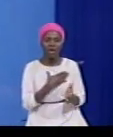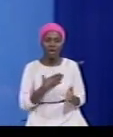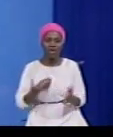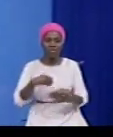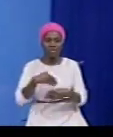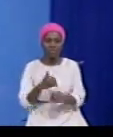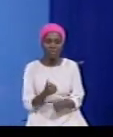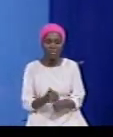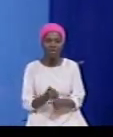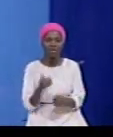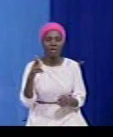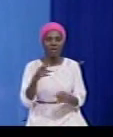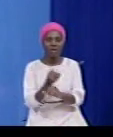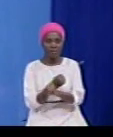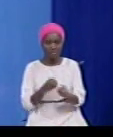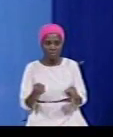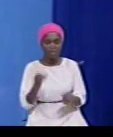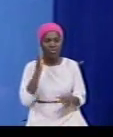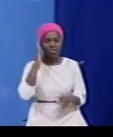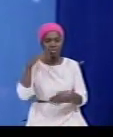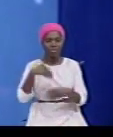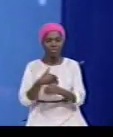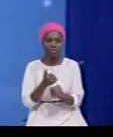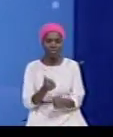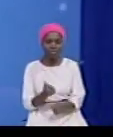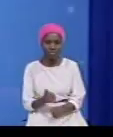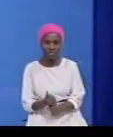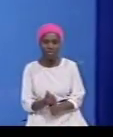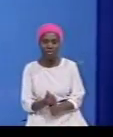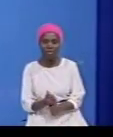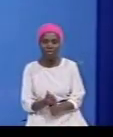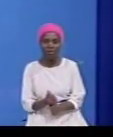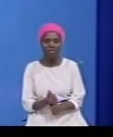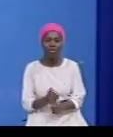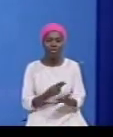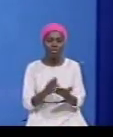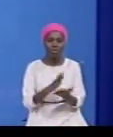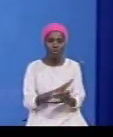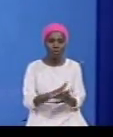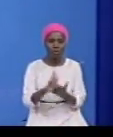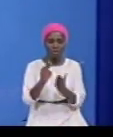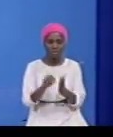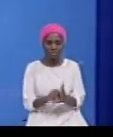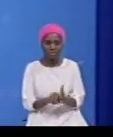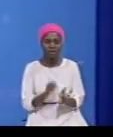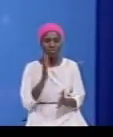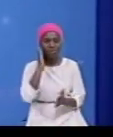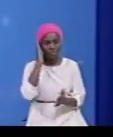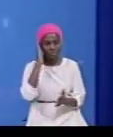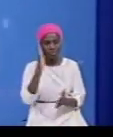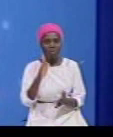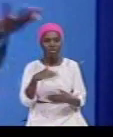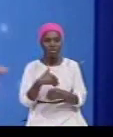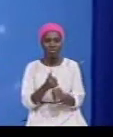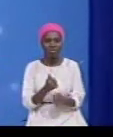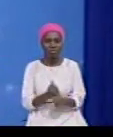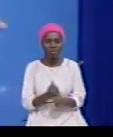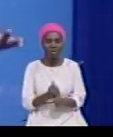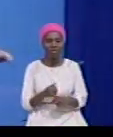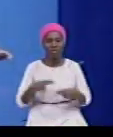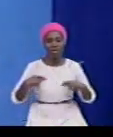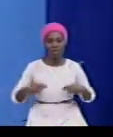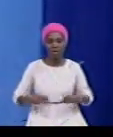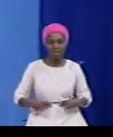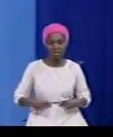will cause uprightness, will cause holiness, will cause health, will